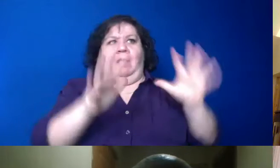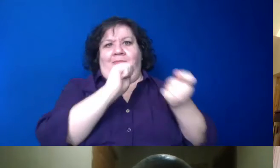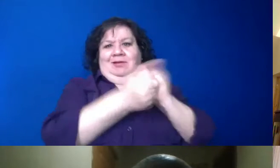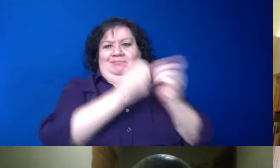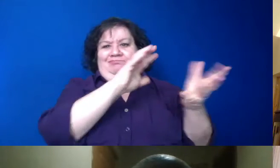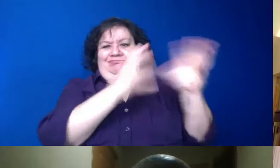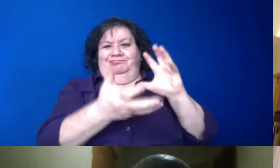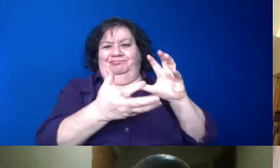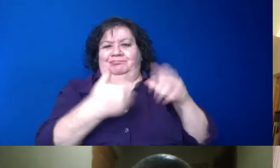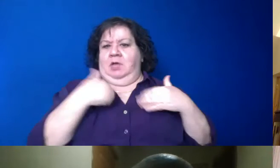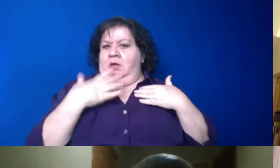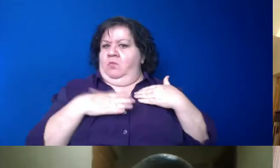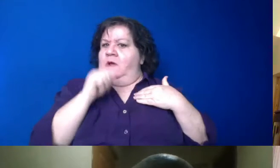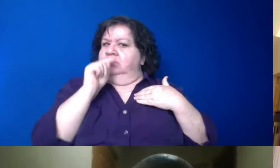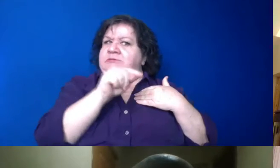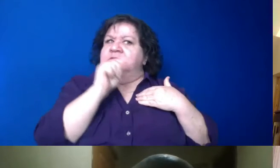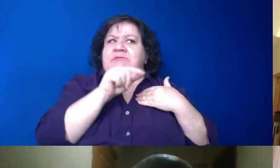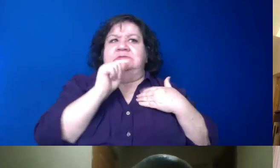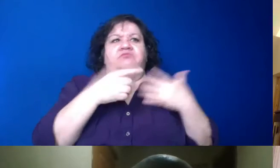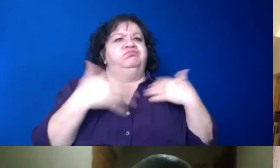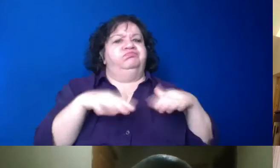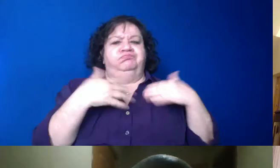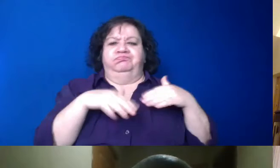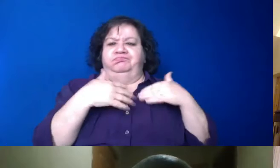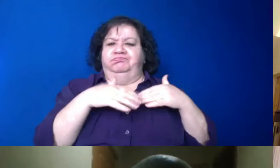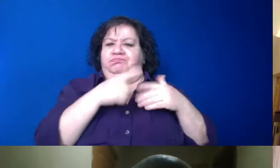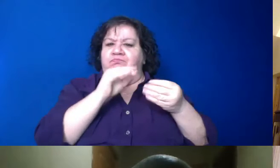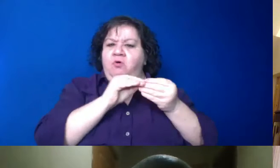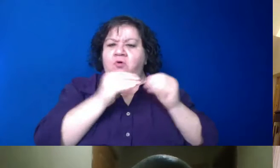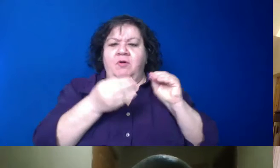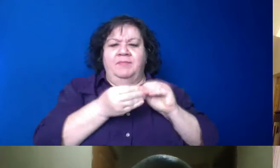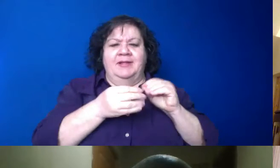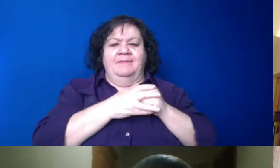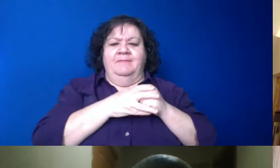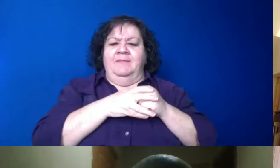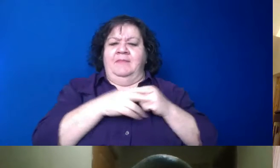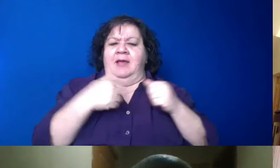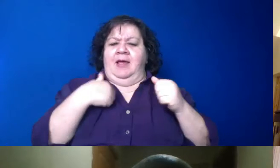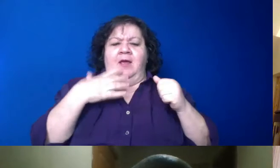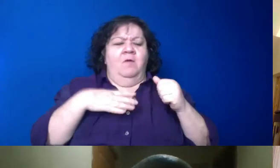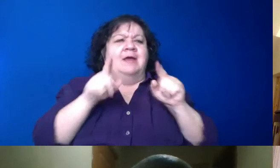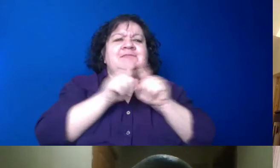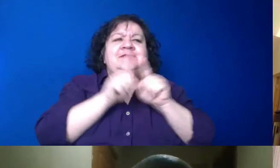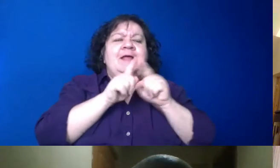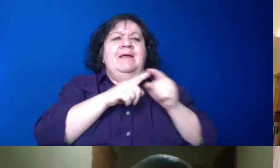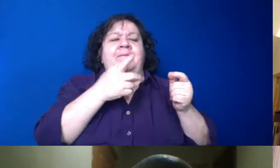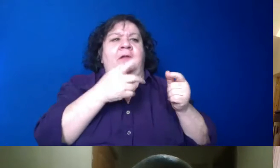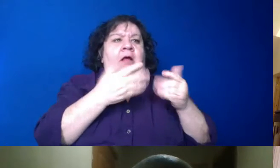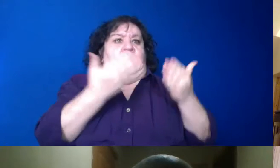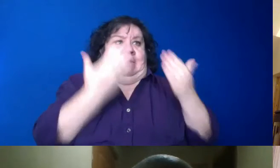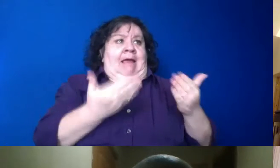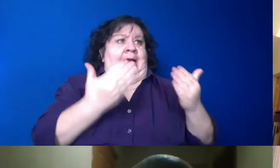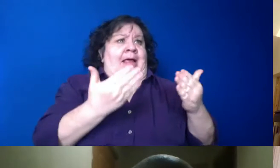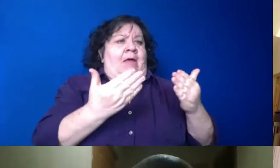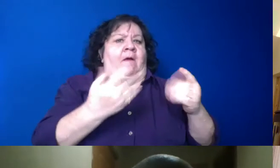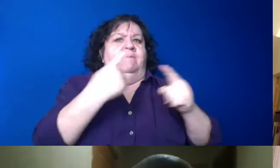far, question mark, of national adaptation planning to persons with disabilities and their